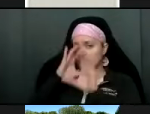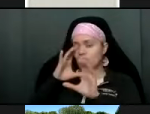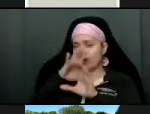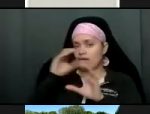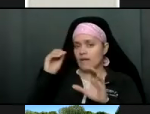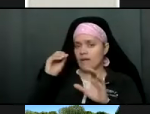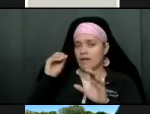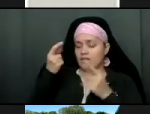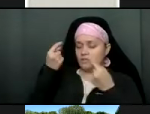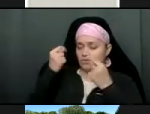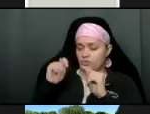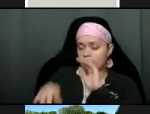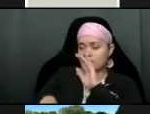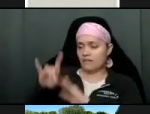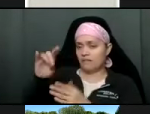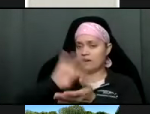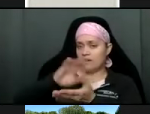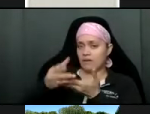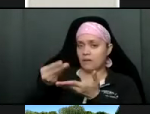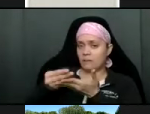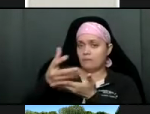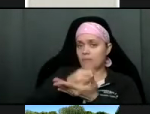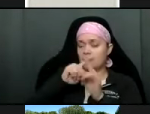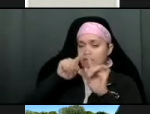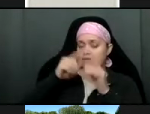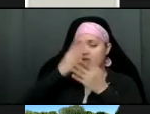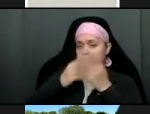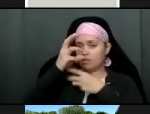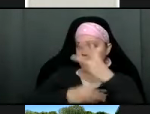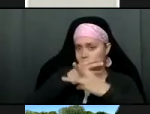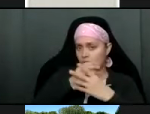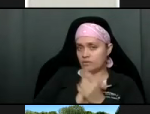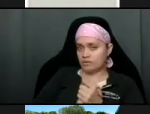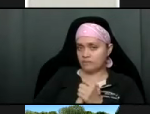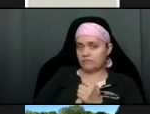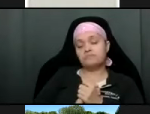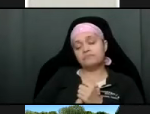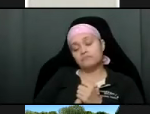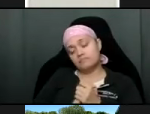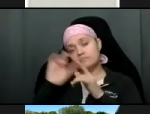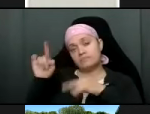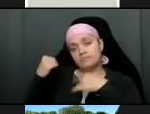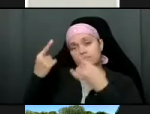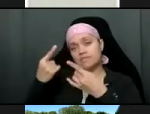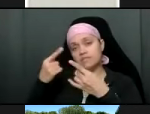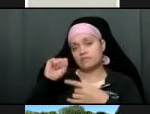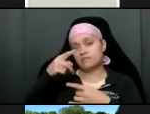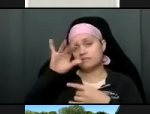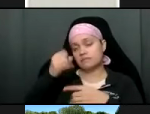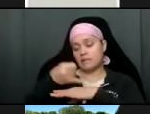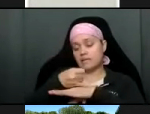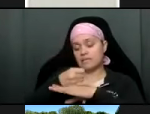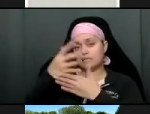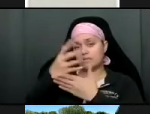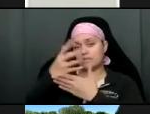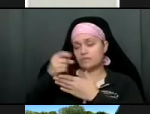and trying to find wealth in different parts of the world. For instance, the Spice Islands that were out there